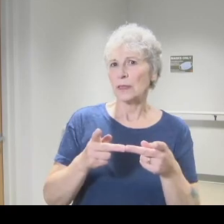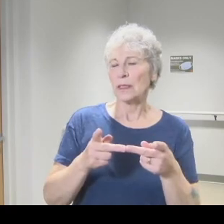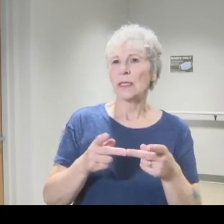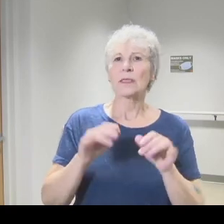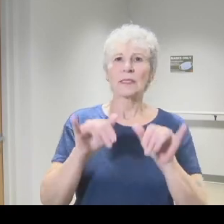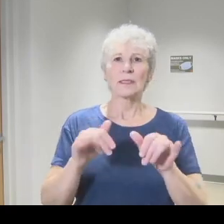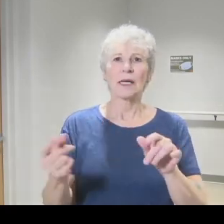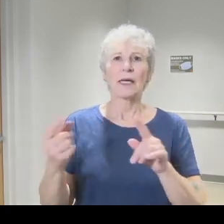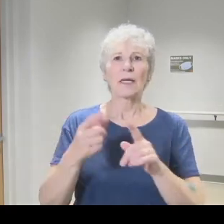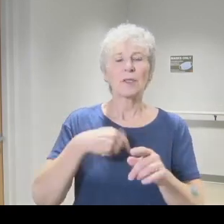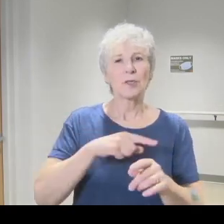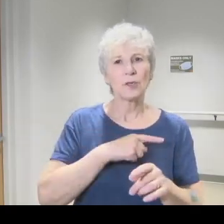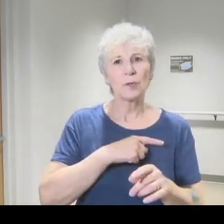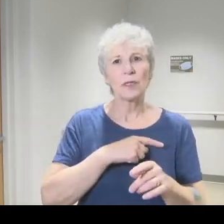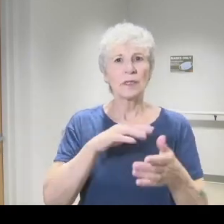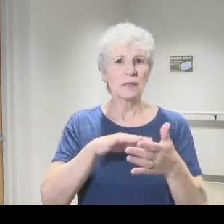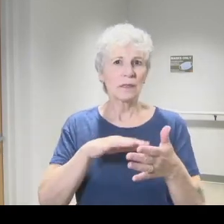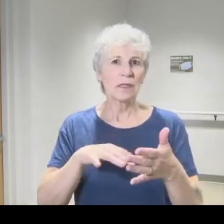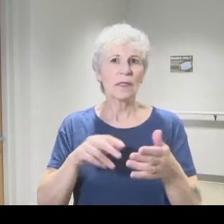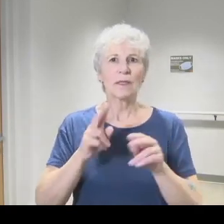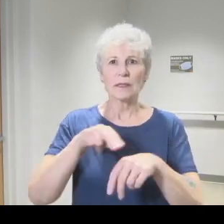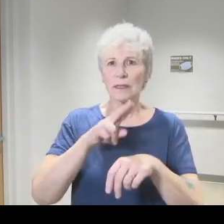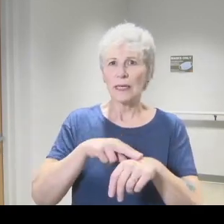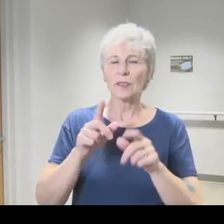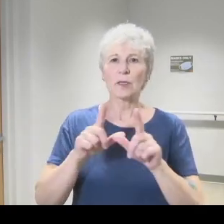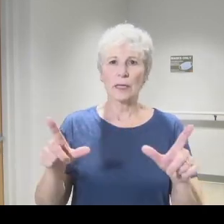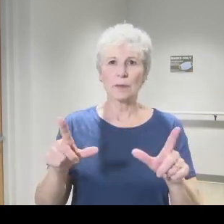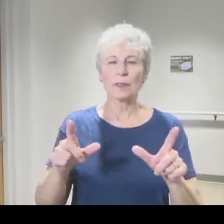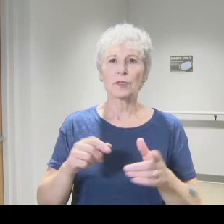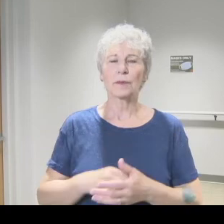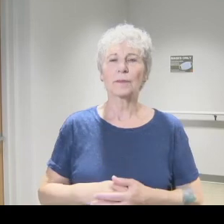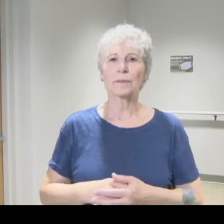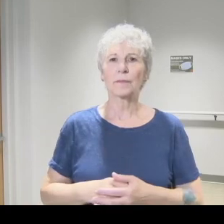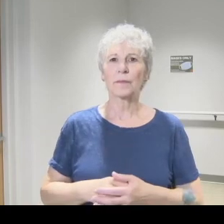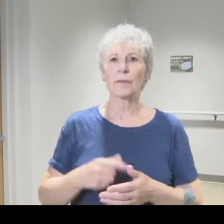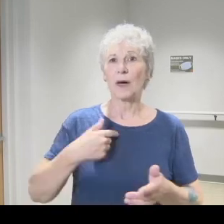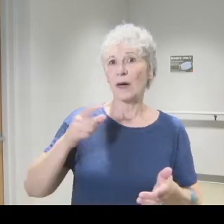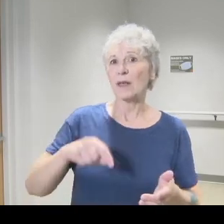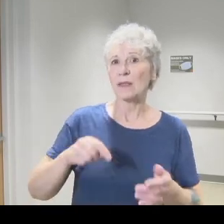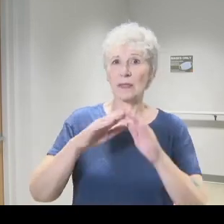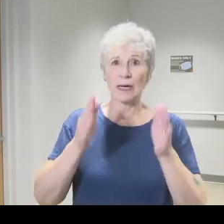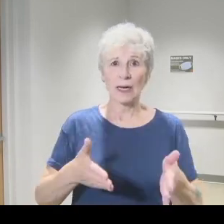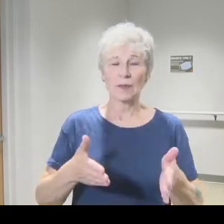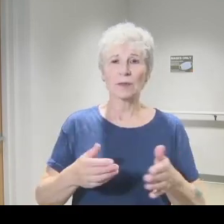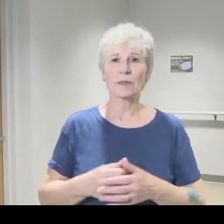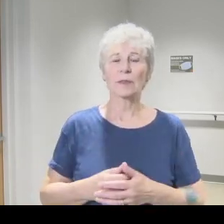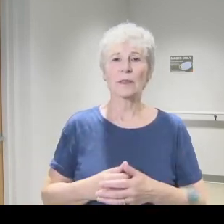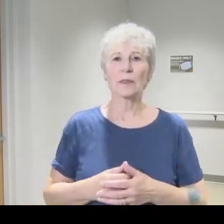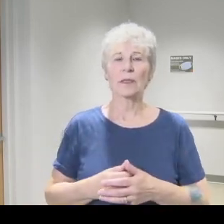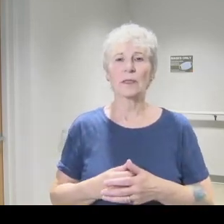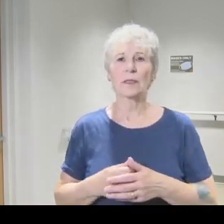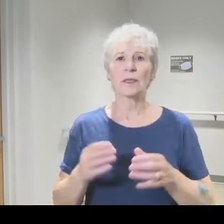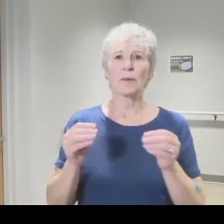our initial language study for national language. So there's that, finding a house that's more permanent that we can live in while